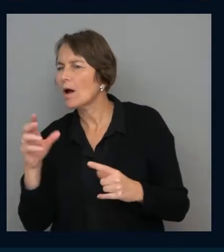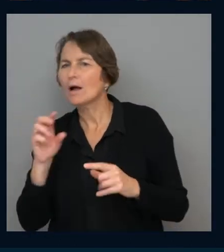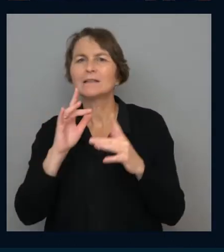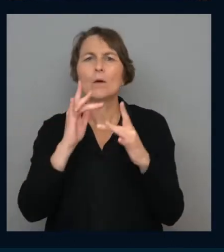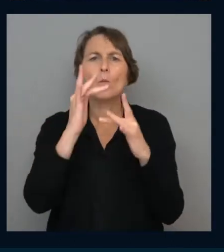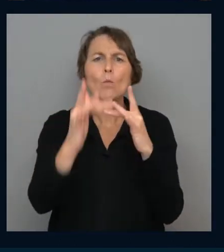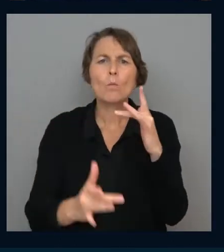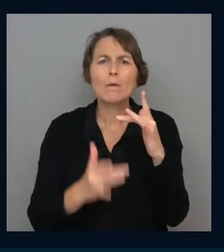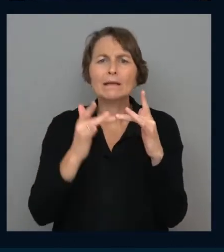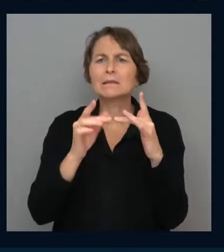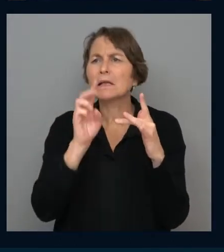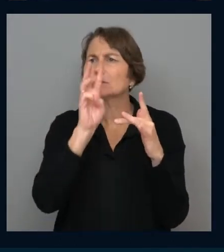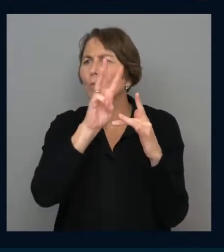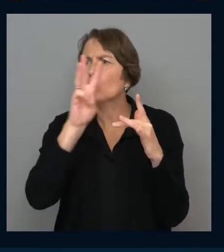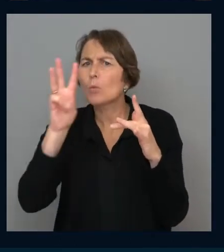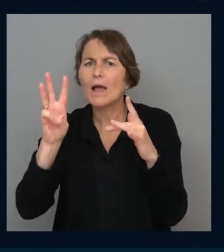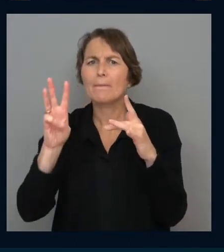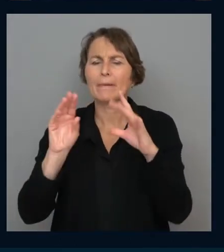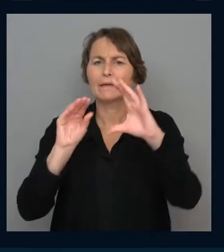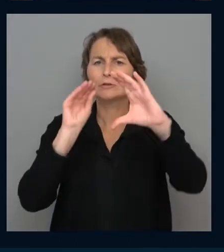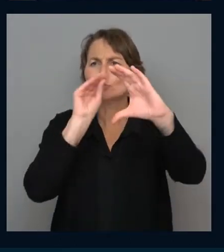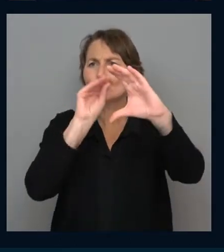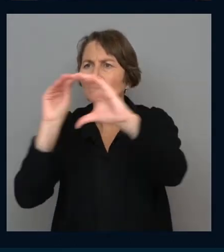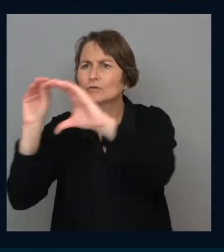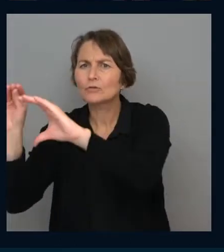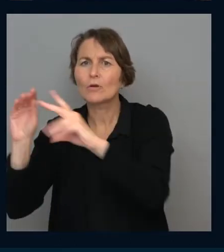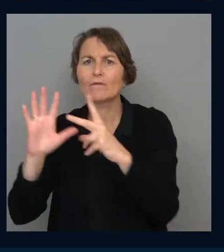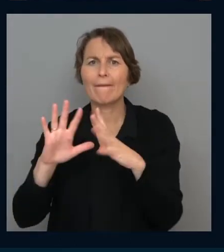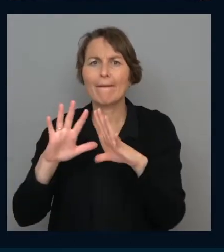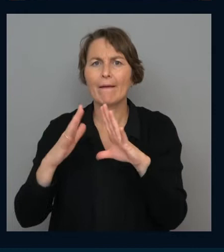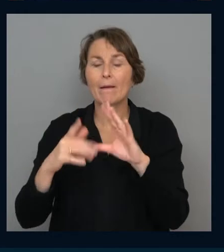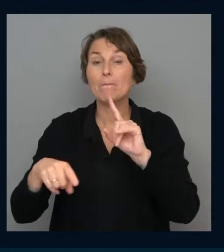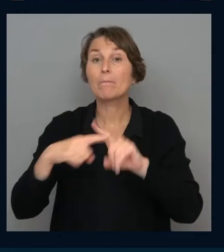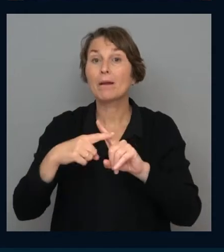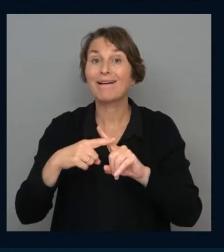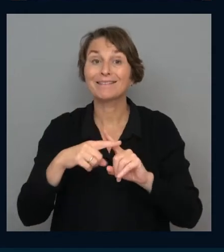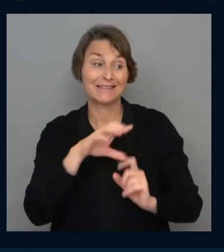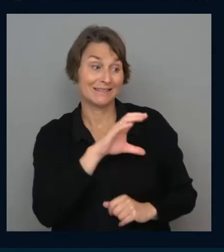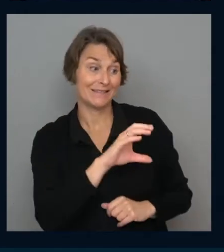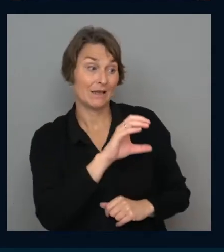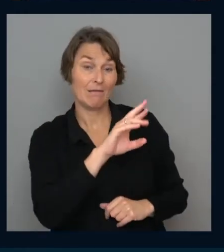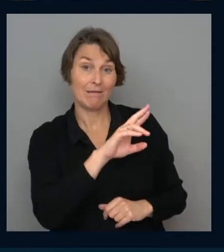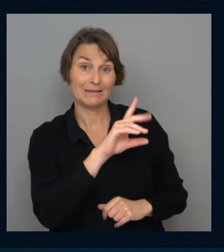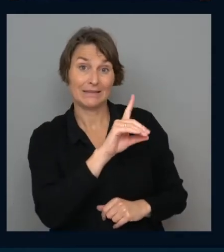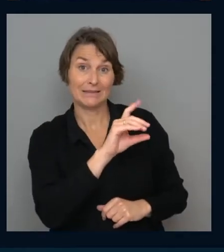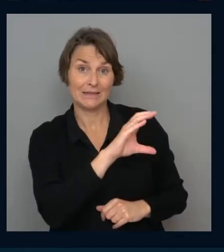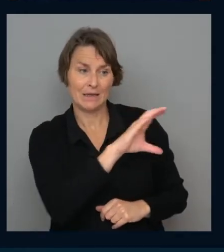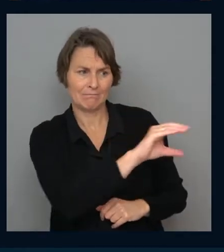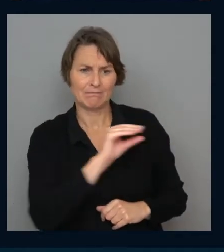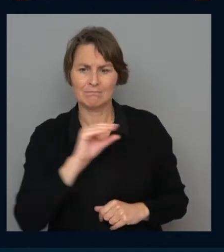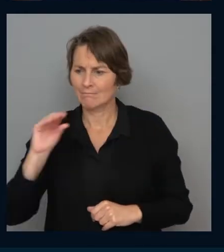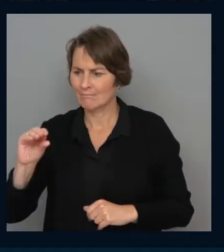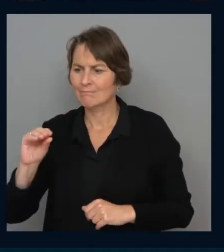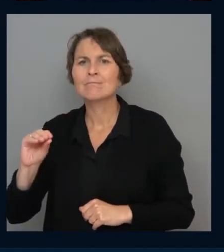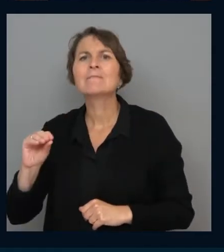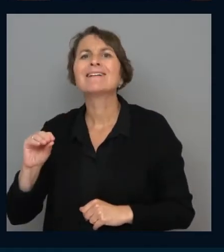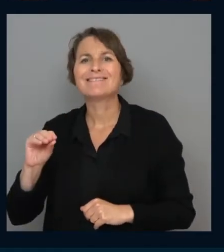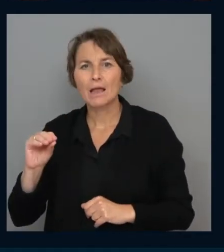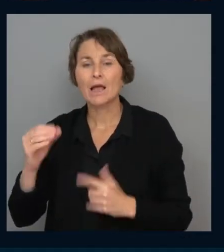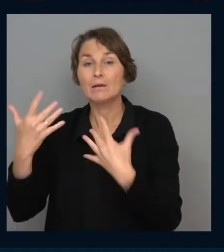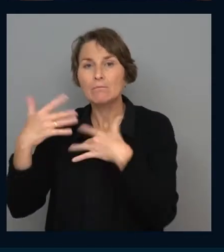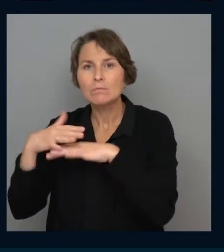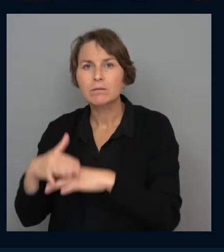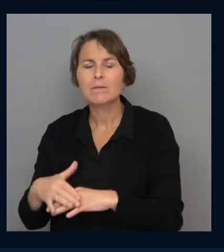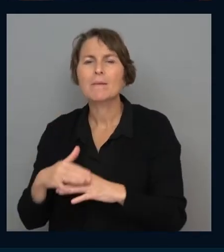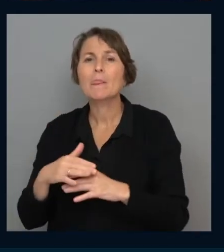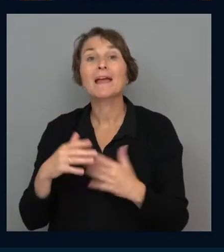scaling and also the CI/CD automation and how it affects it. They also need to wrap around that monitoring and security to make sure they're delivering that SLA of this